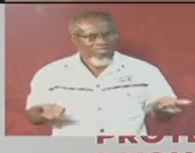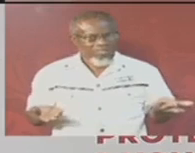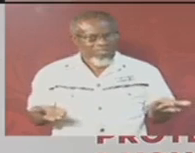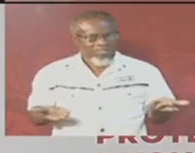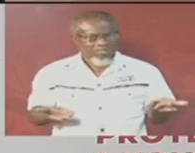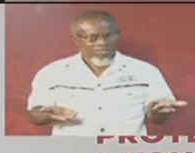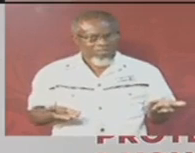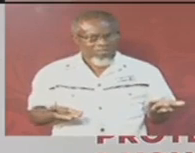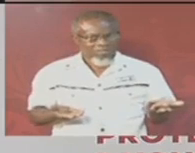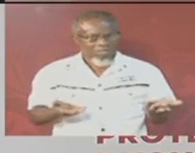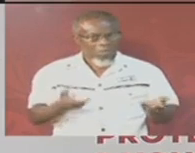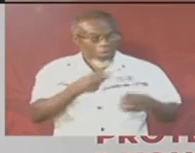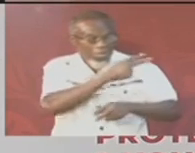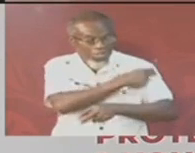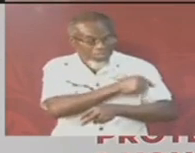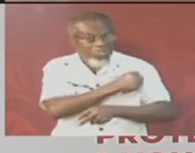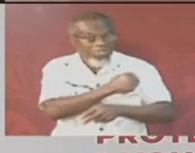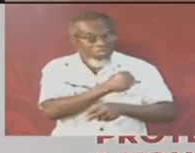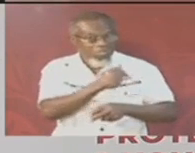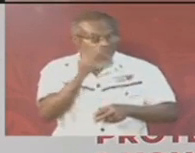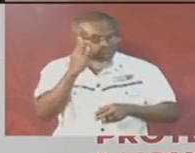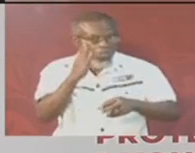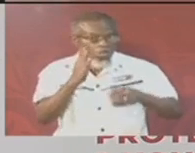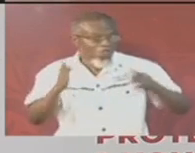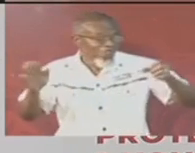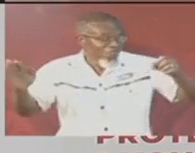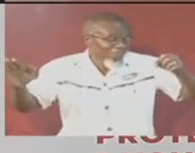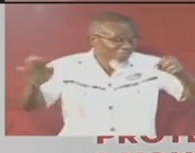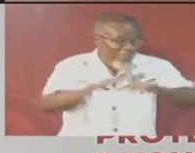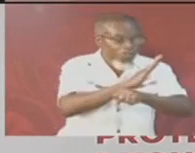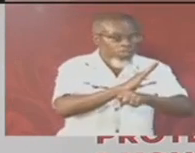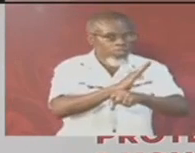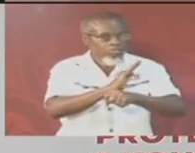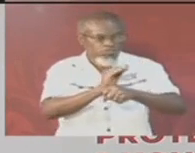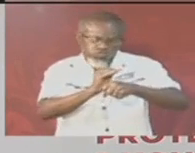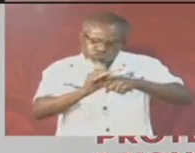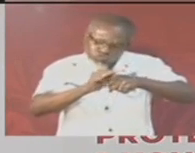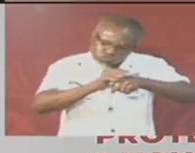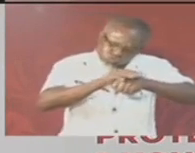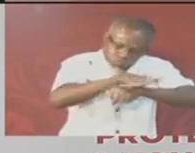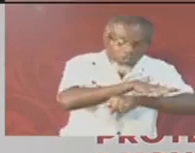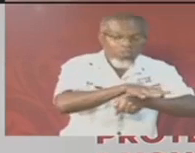Our hospitals would have been overrun, like other countries.